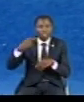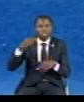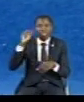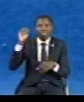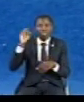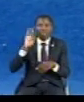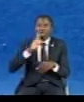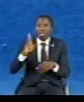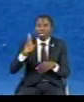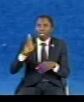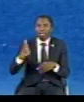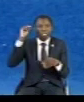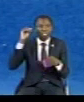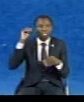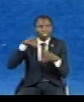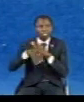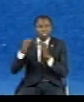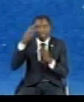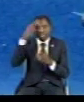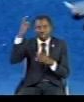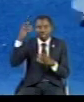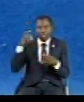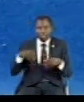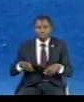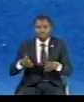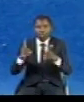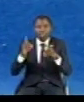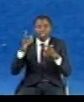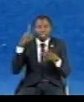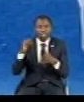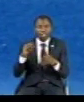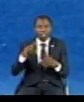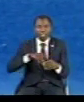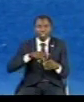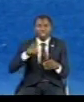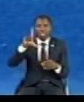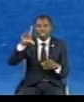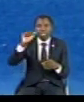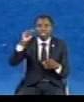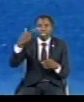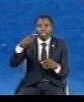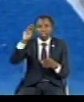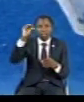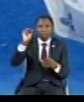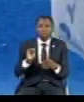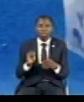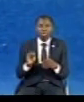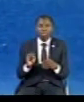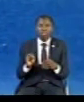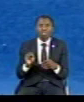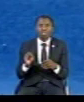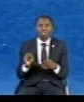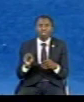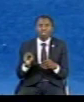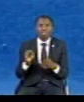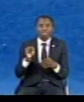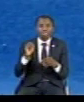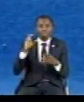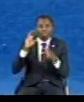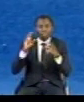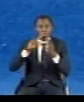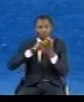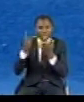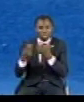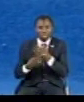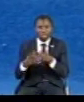the Lagos Crusade, and I began to manifest the spirit, the fruit of the spirit. Praise